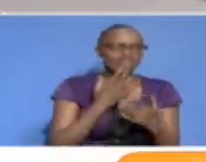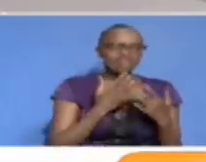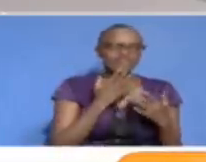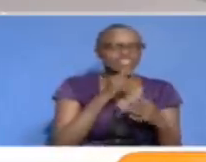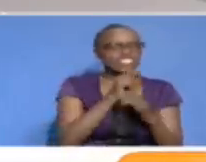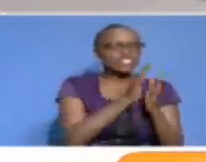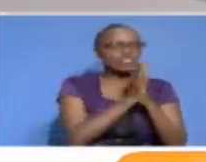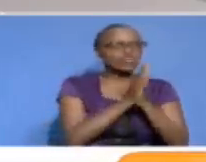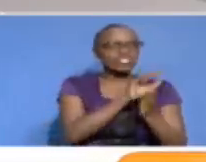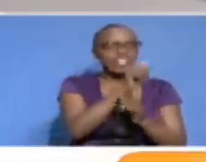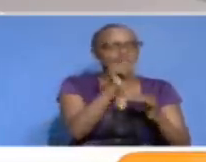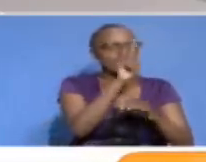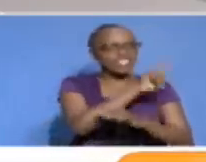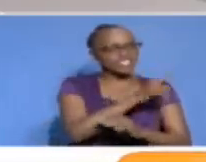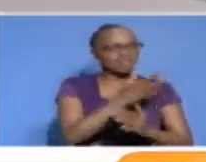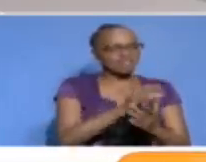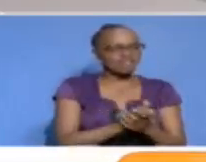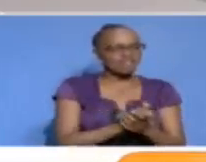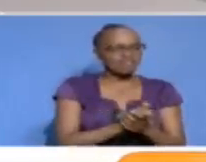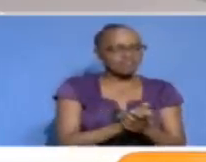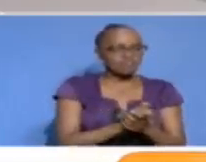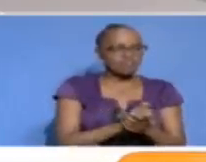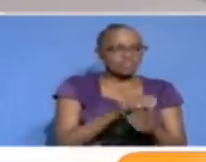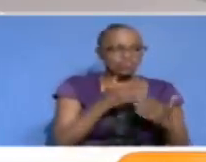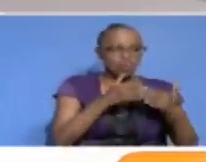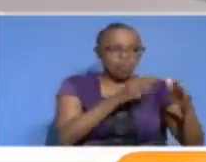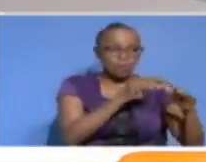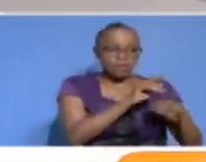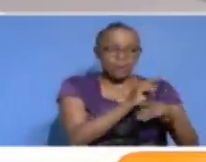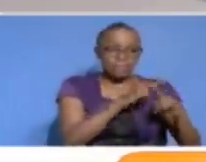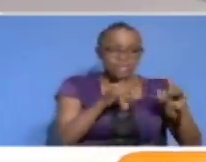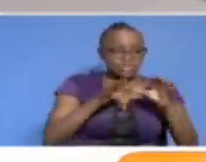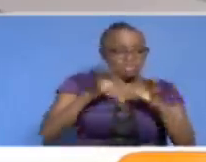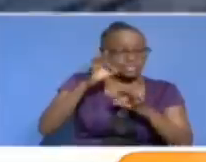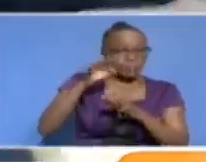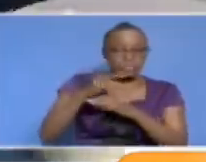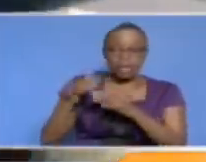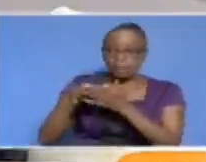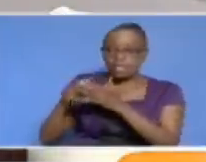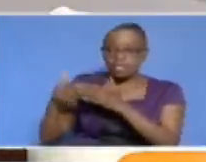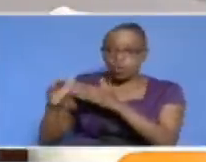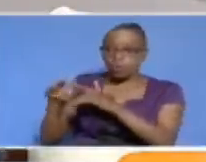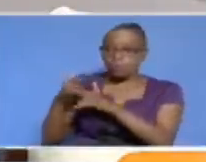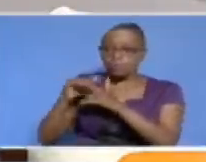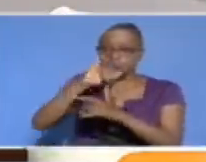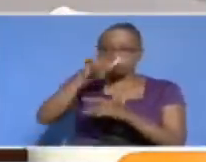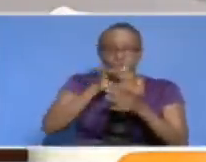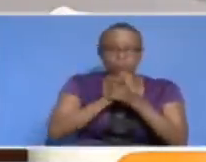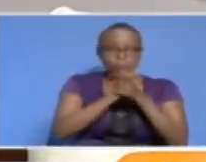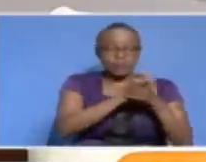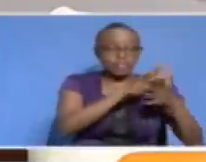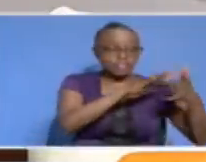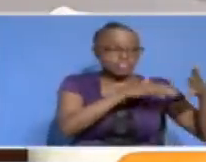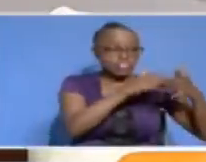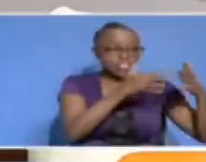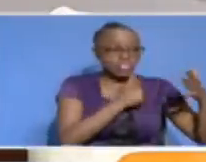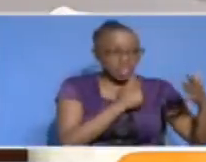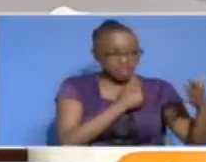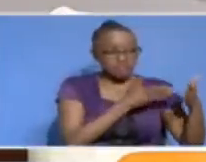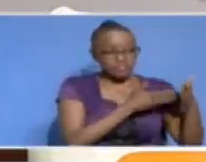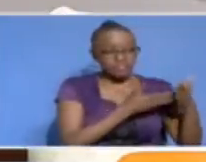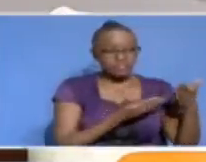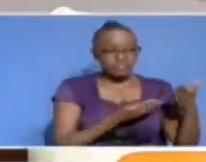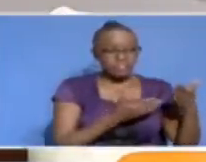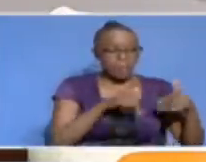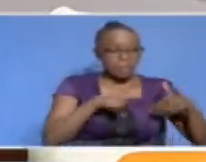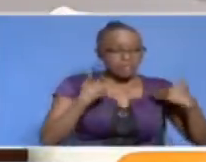That is a story for another day. You're leaving that door but open. But it depends. Huh? You're leaving that door you know, open. In Jubilee, we have a structure.